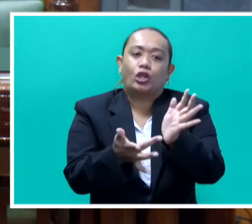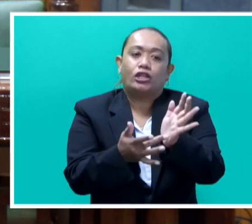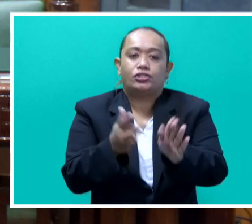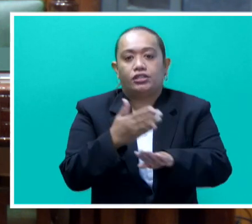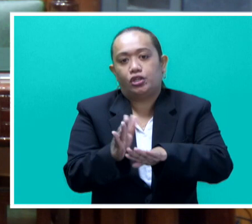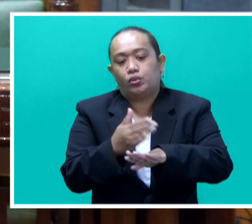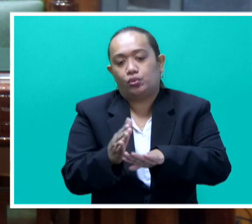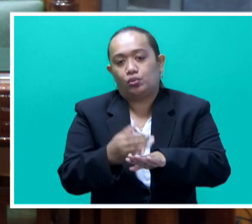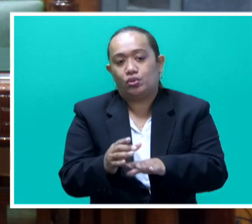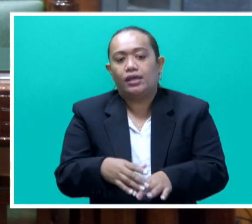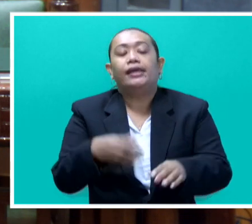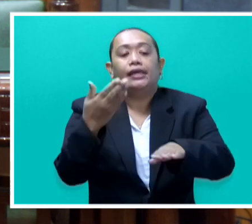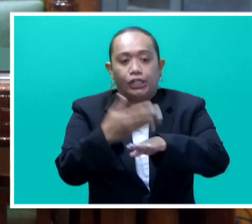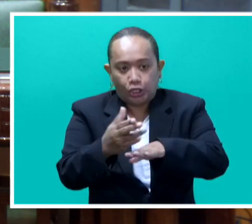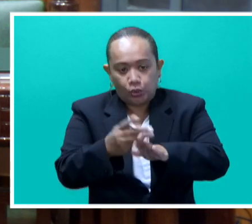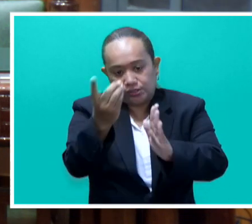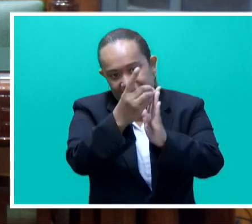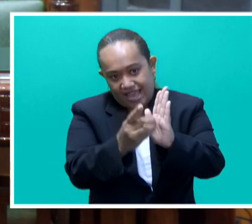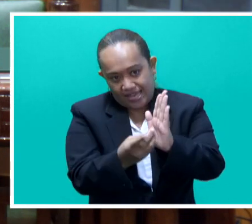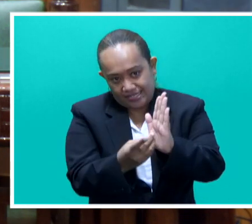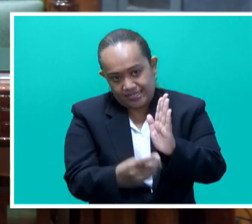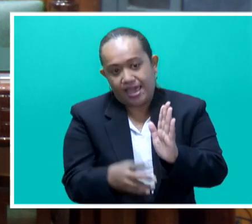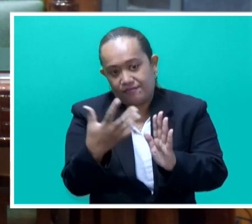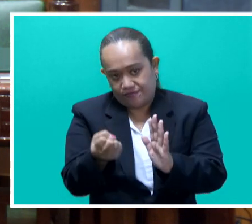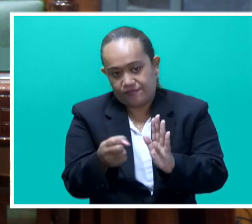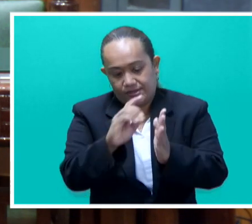new designs, innovative designs that can be used.